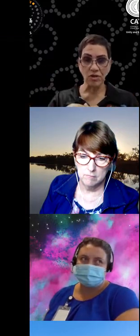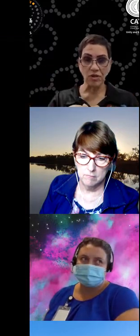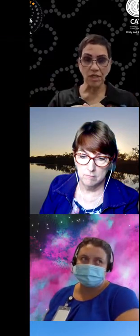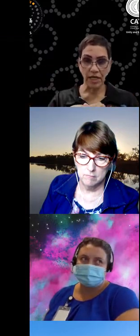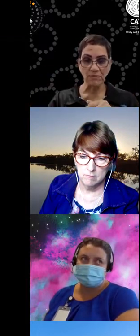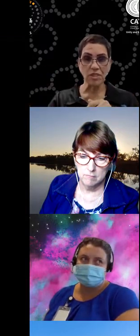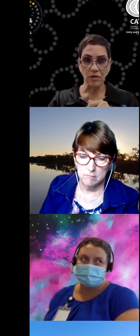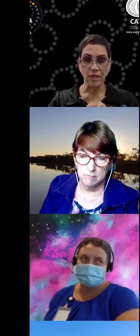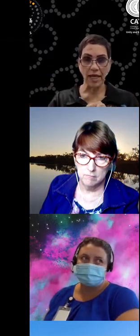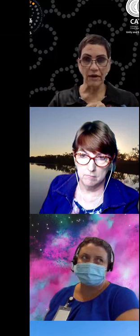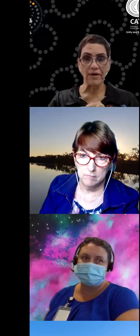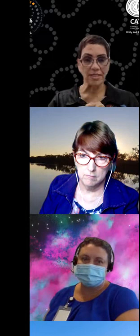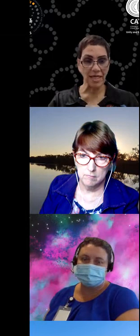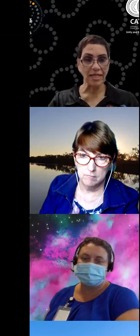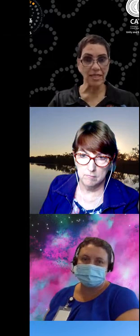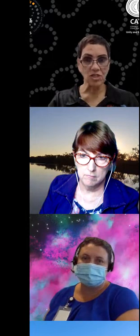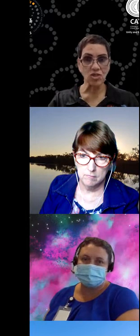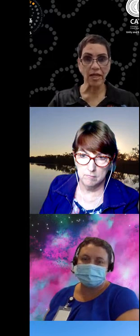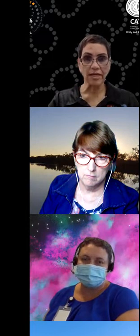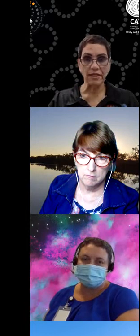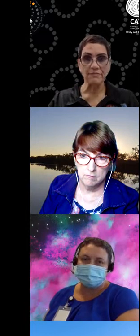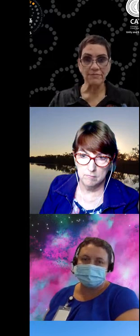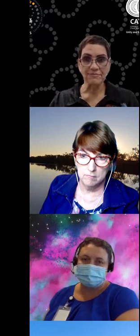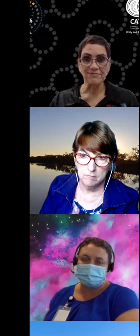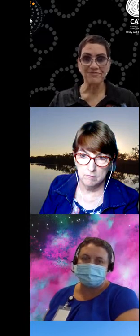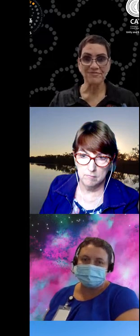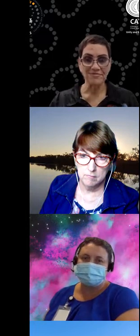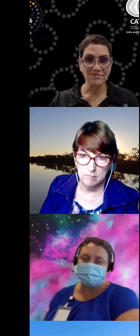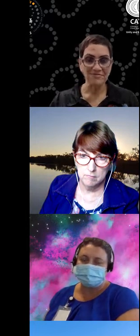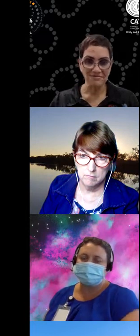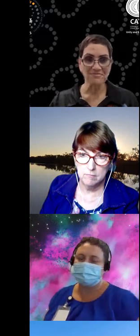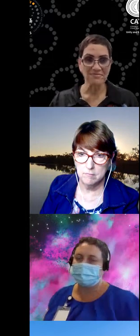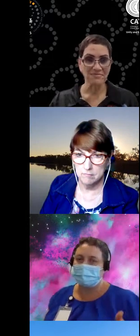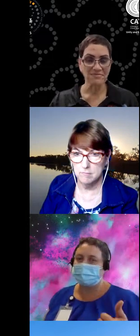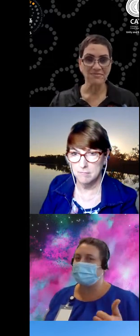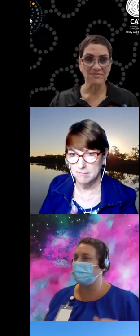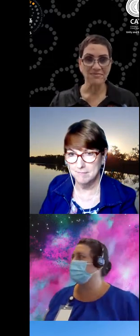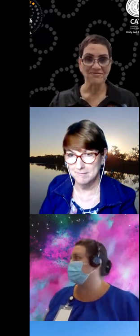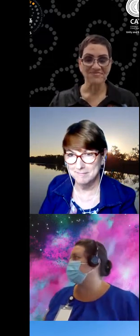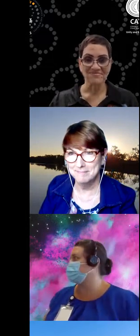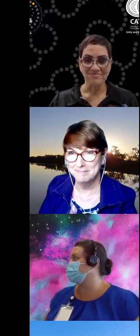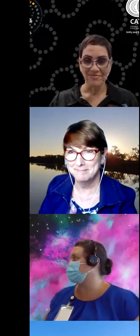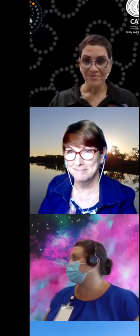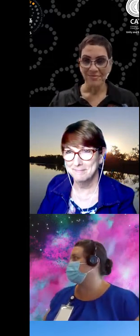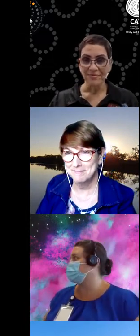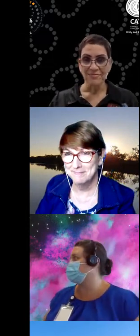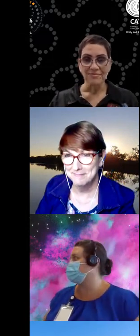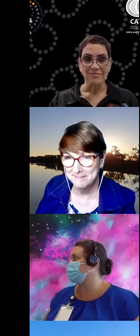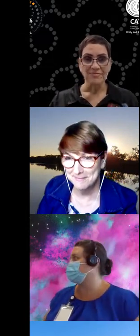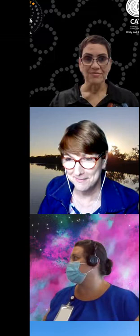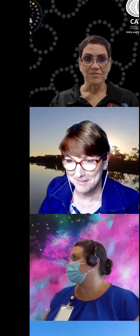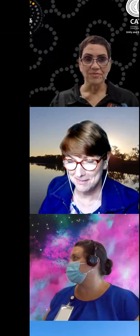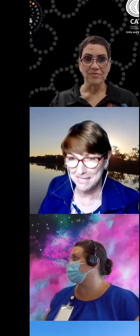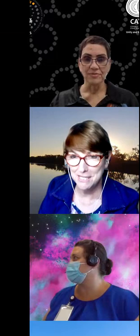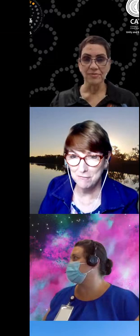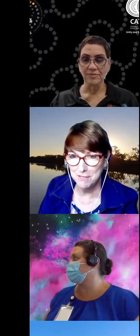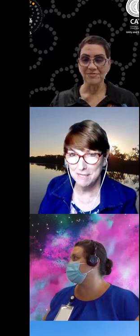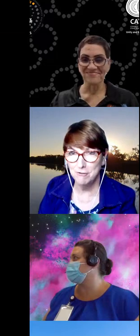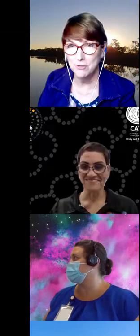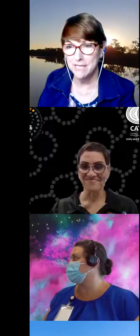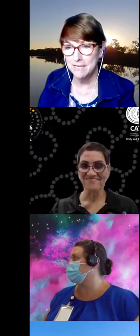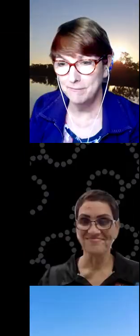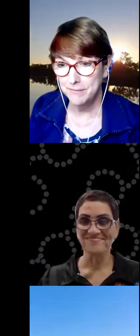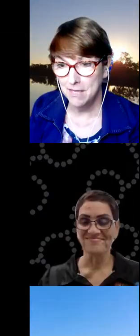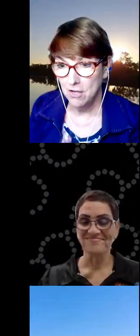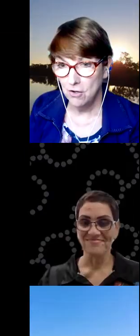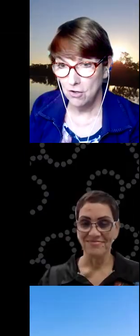them along in the journey, they absolutely are undertaking this training. Thank you for